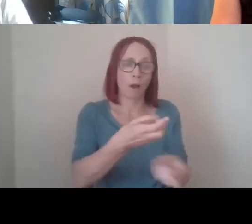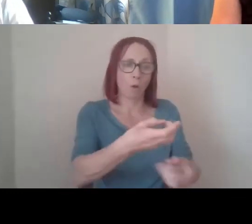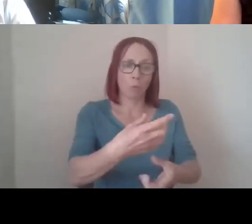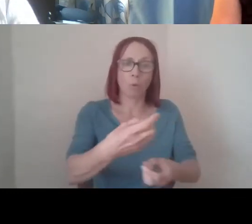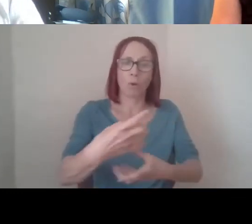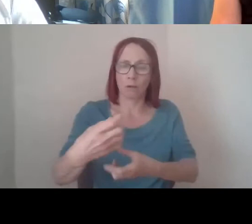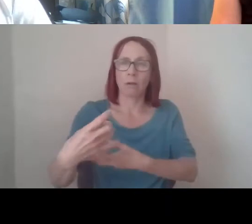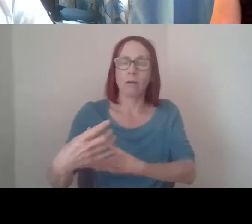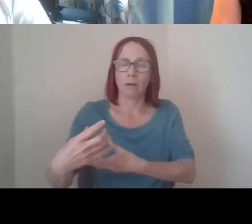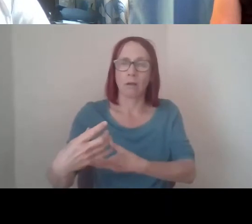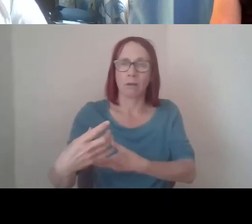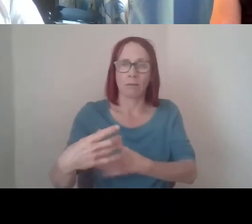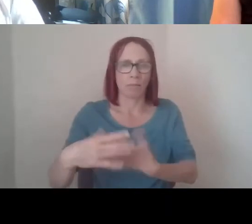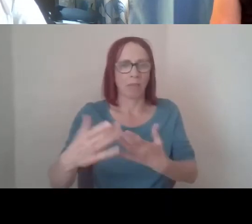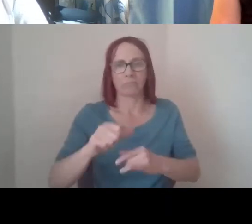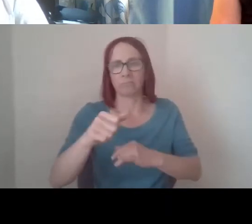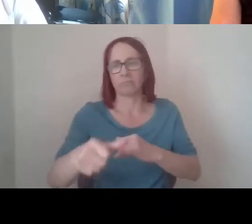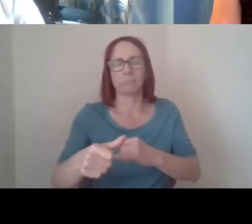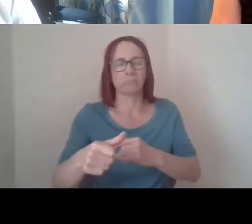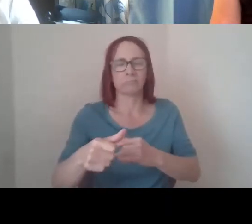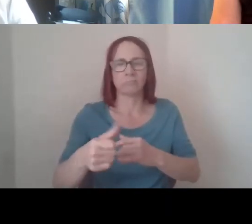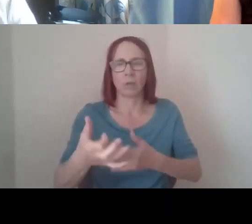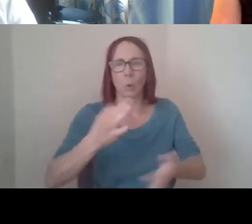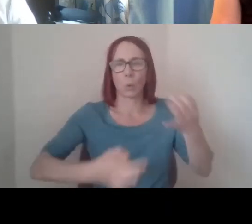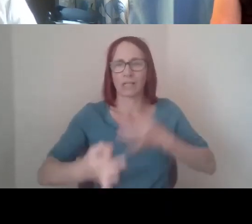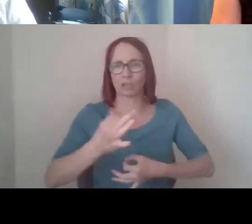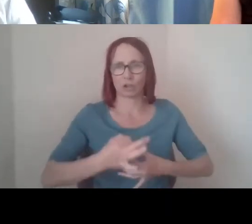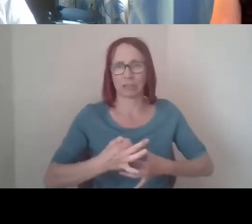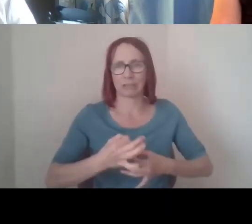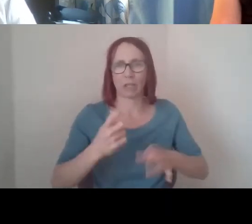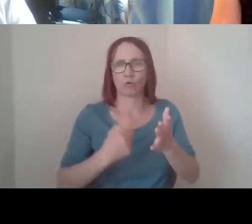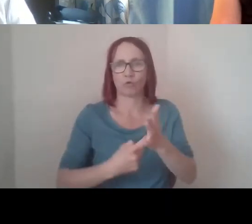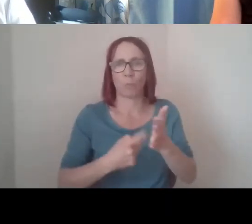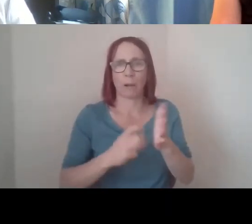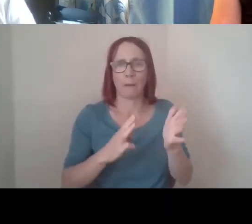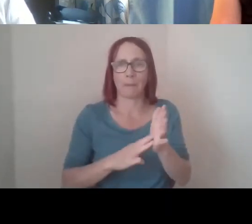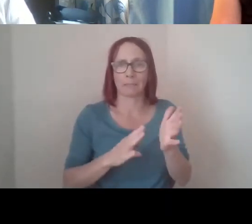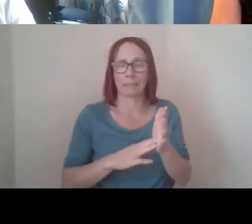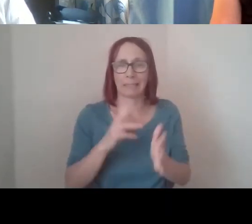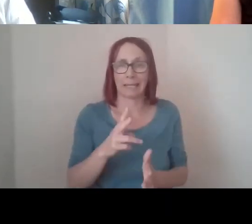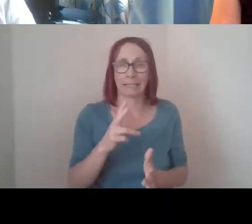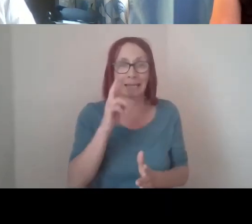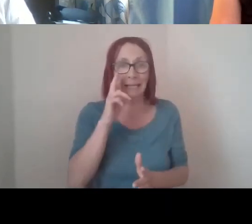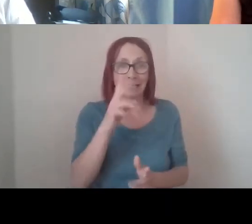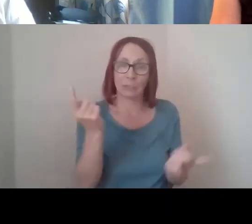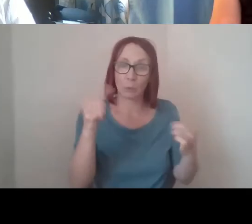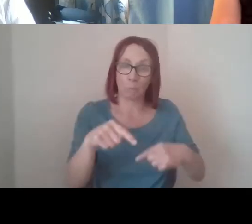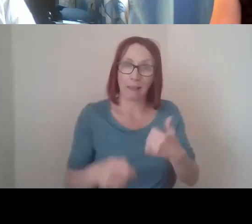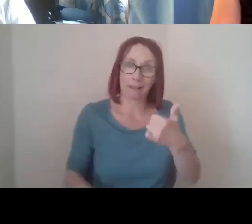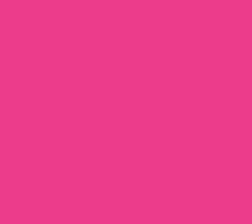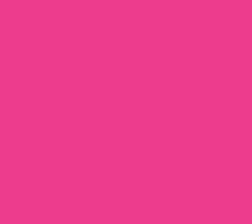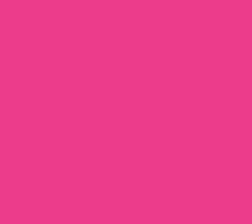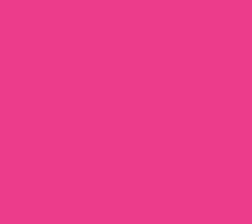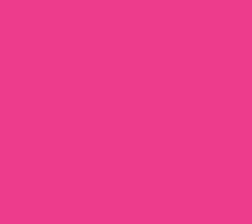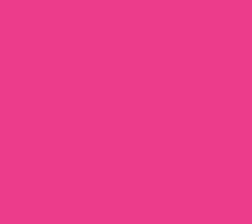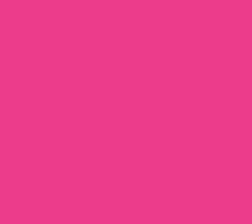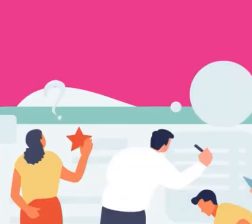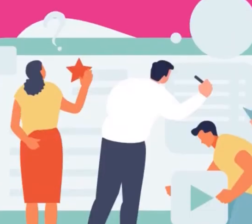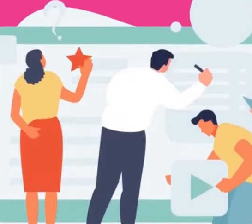outstanding questions, we'll have the chance to hear again from Robert and Marsley. So we'll see you back here soon.